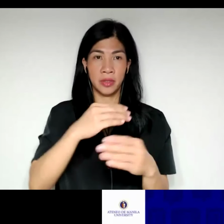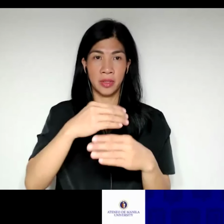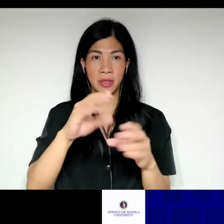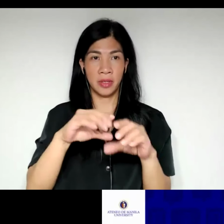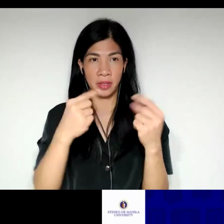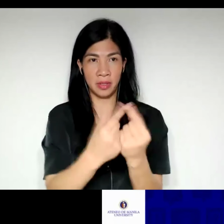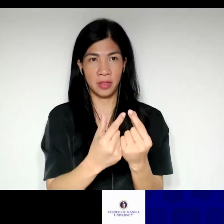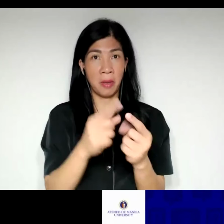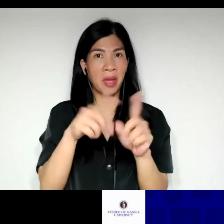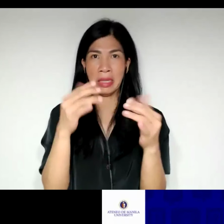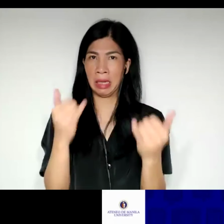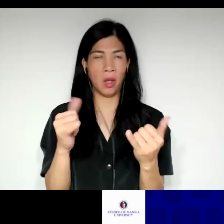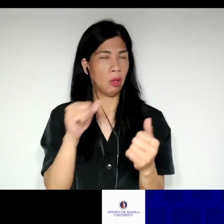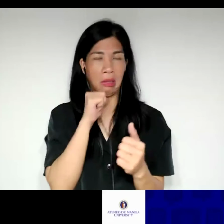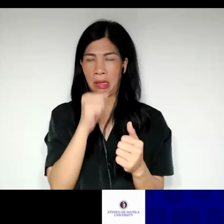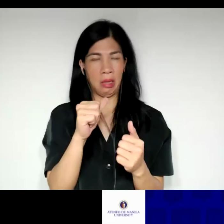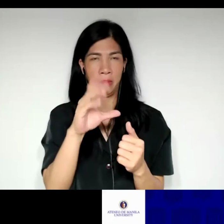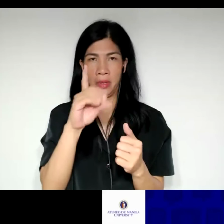not democratic at all.